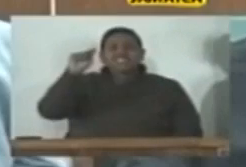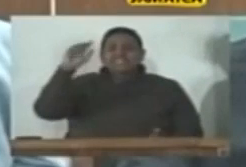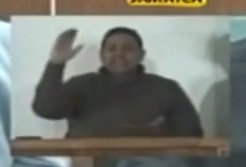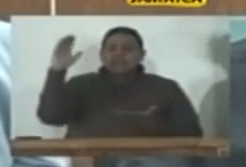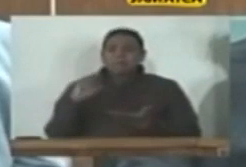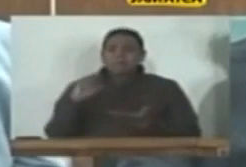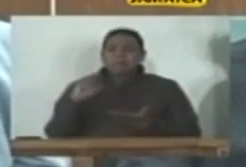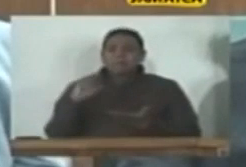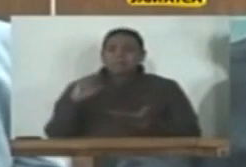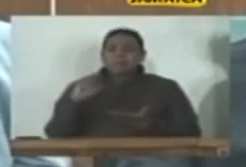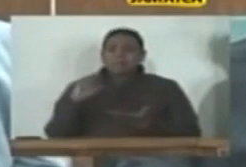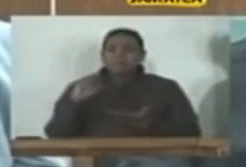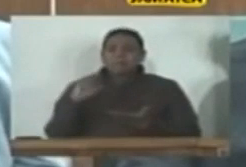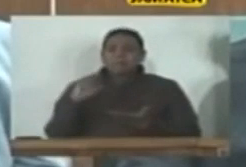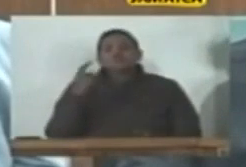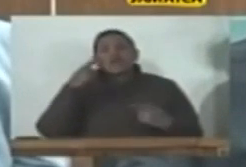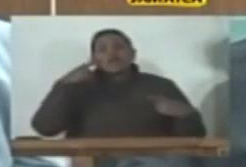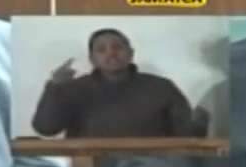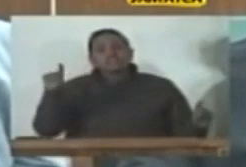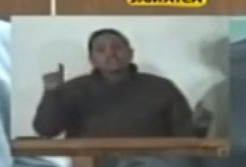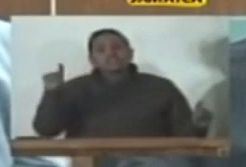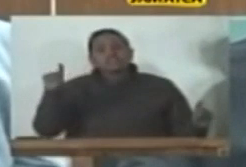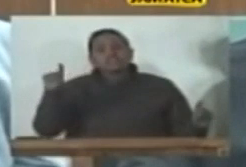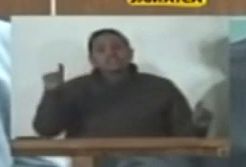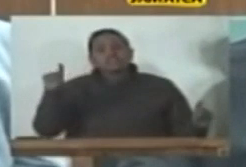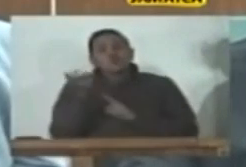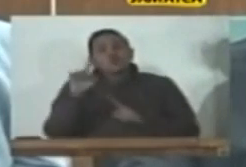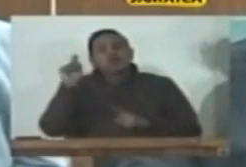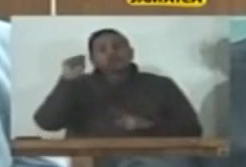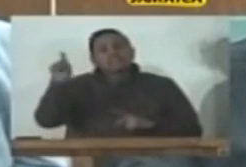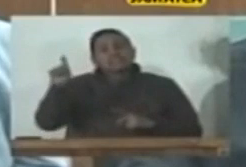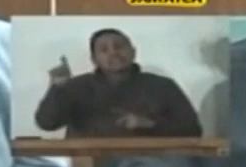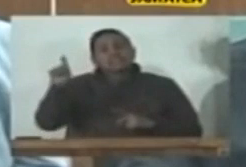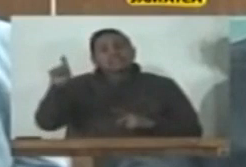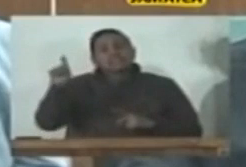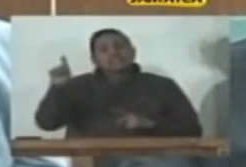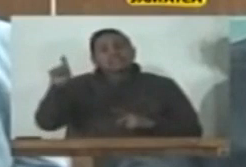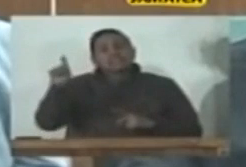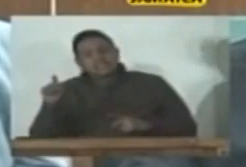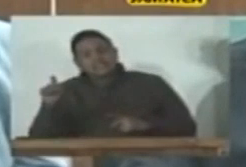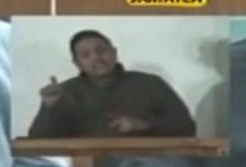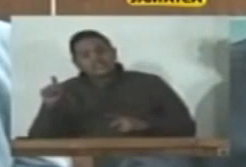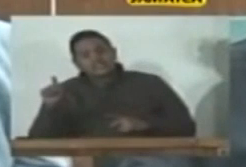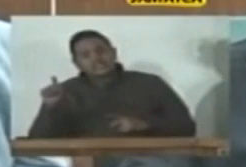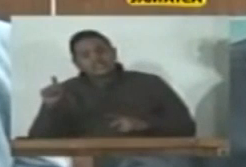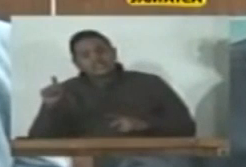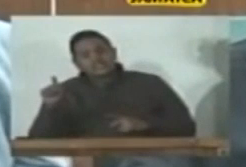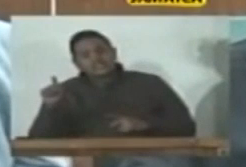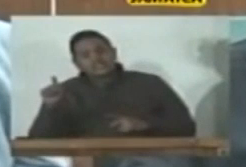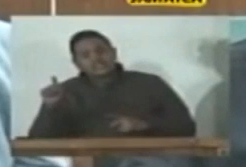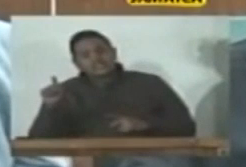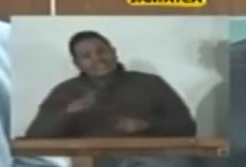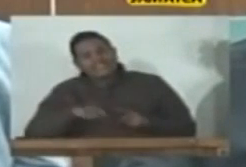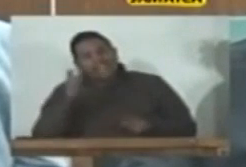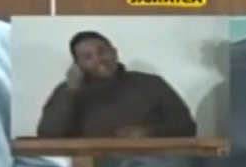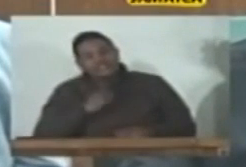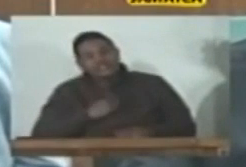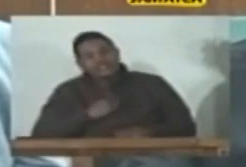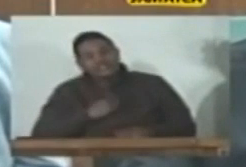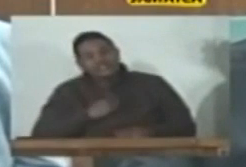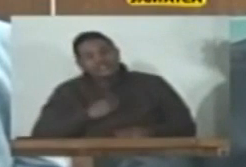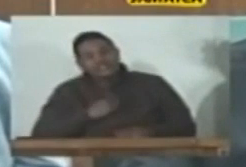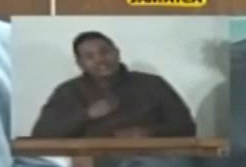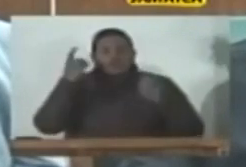inflation but don't exceed inflation? Consider Miss Maureen, Mr. Speaker. Miss Maureen is a single